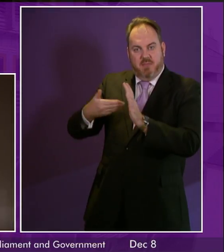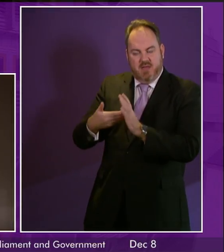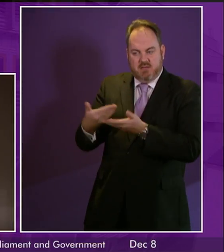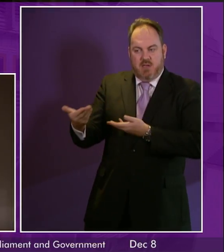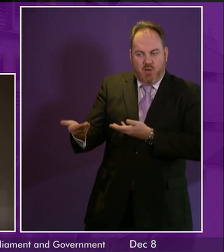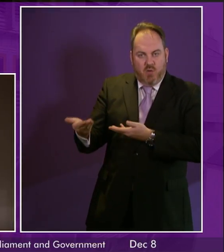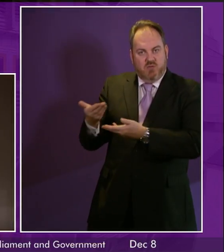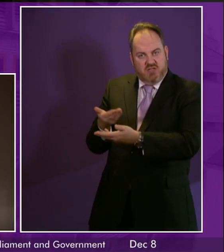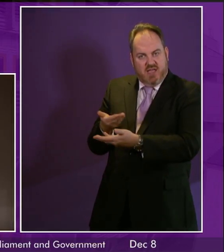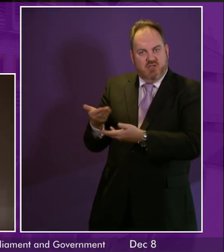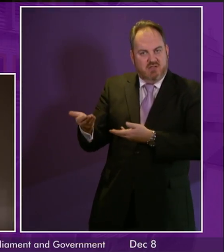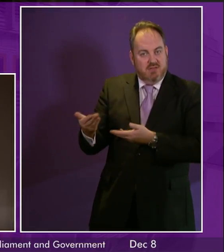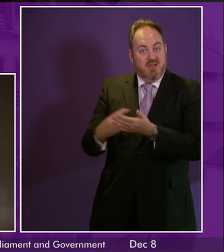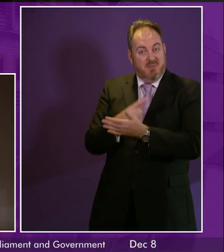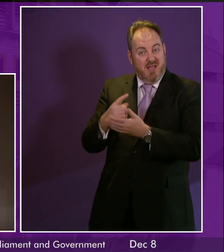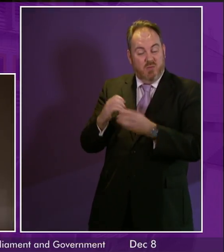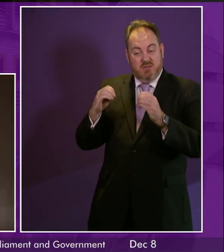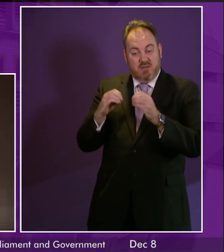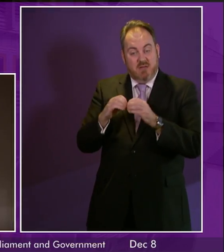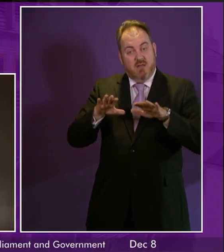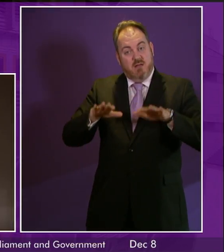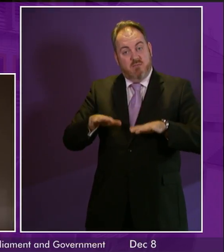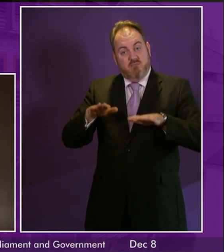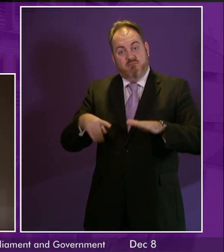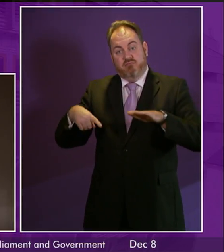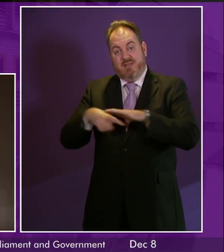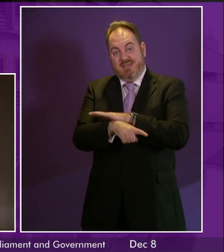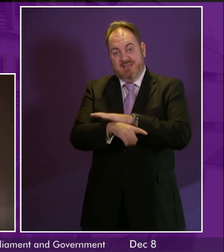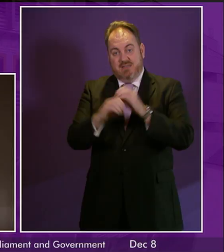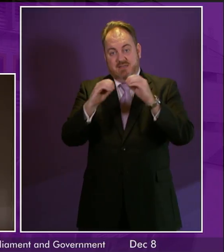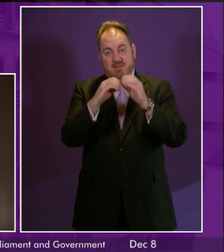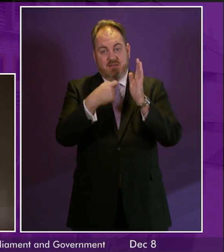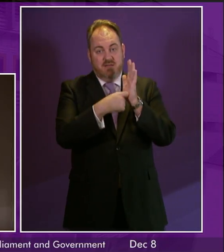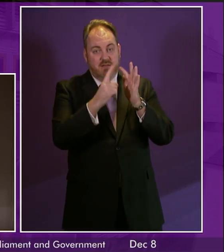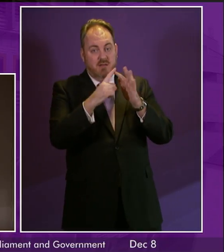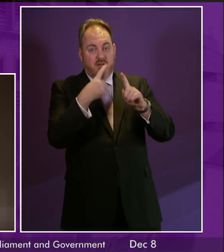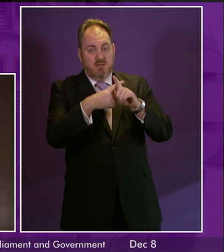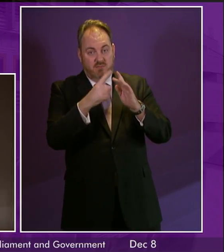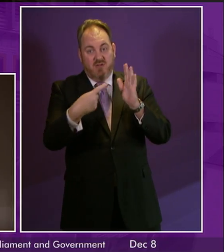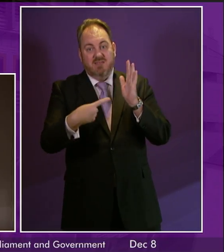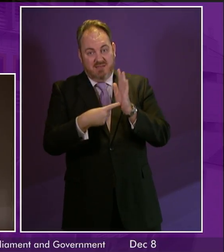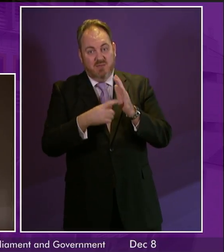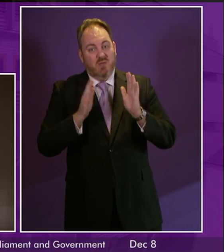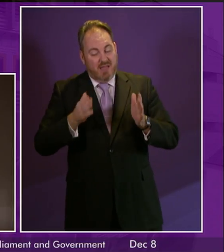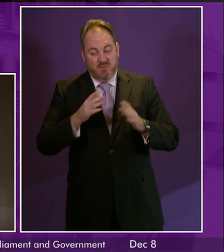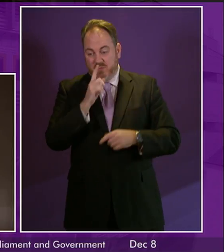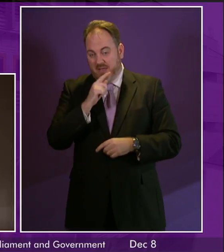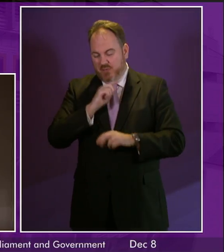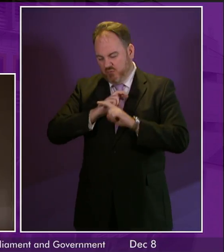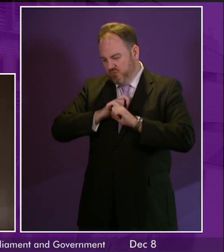will be ongoing with regard to Brexit, it's imperative that this Parliament can effectively scrutinise intergovernmental